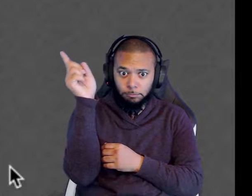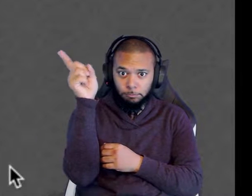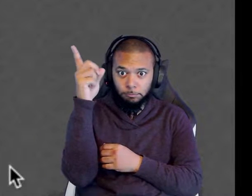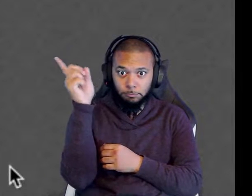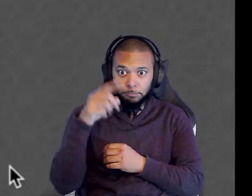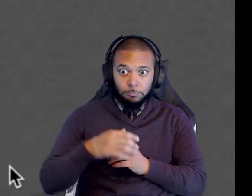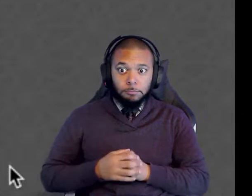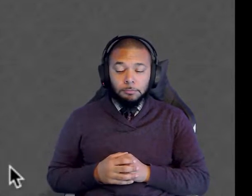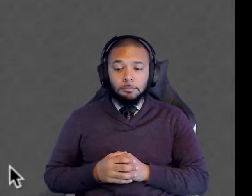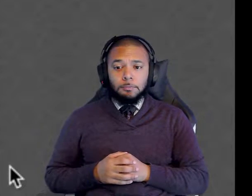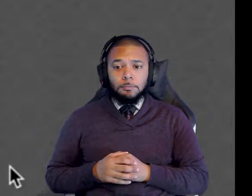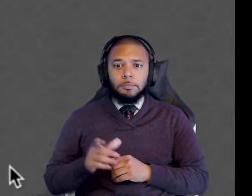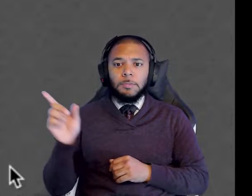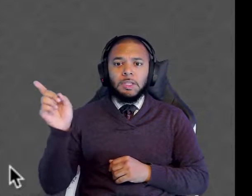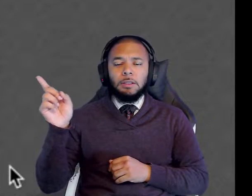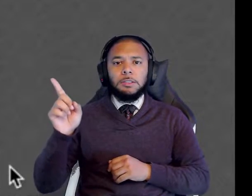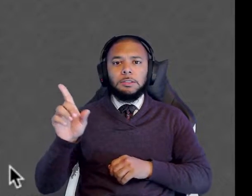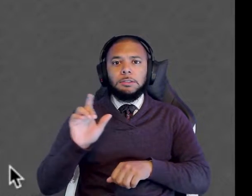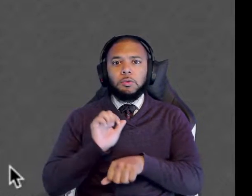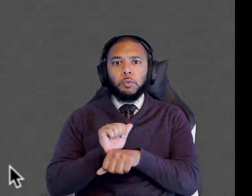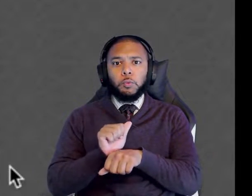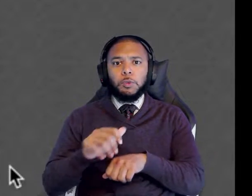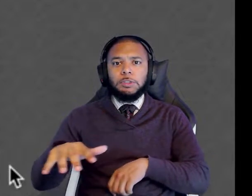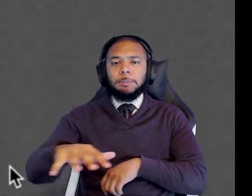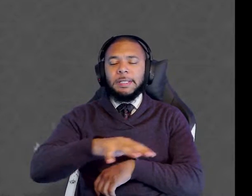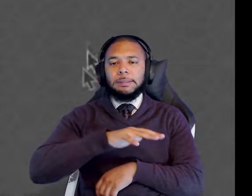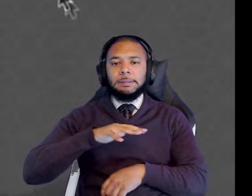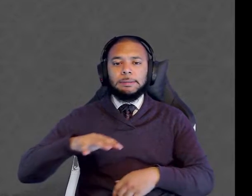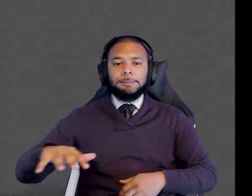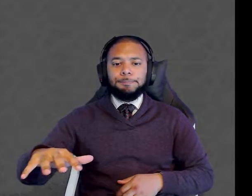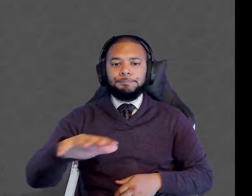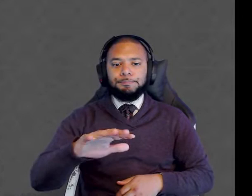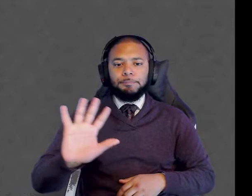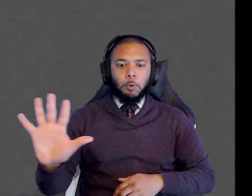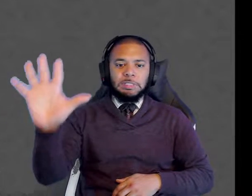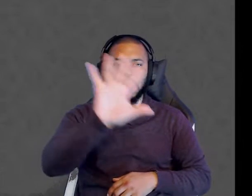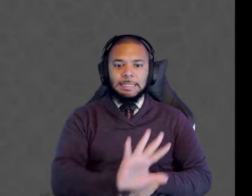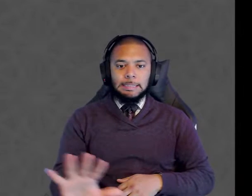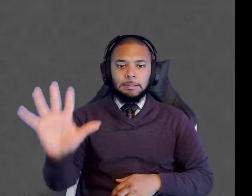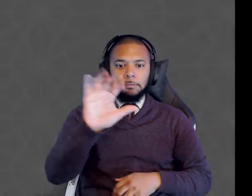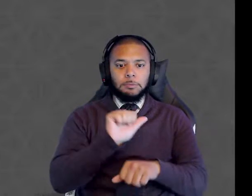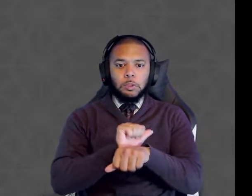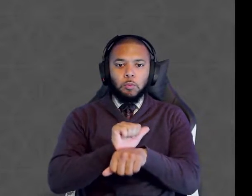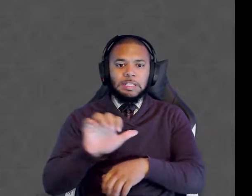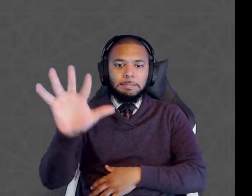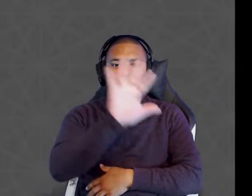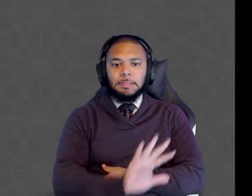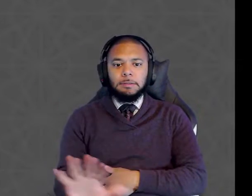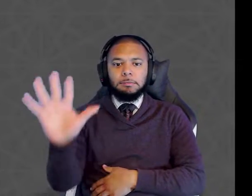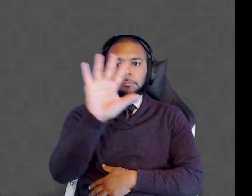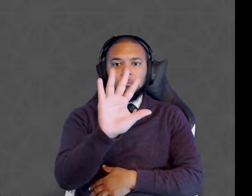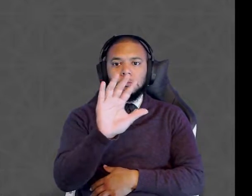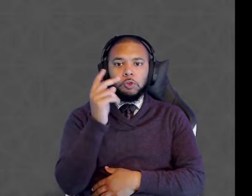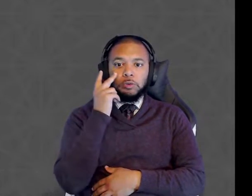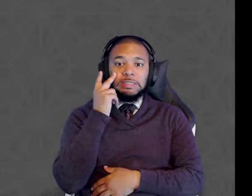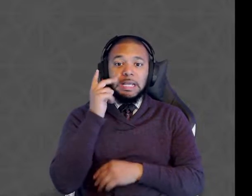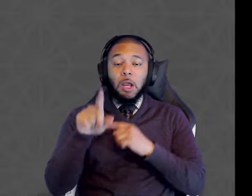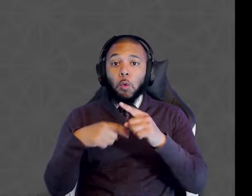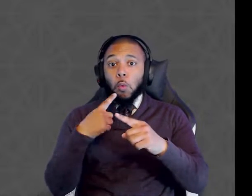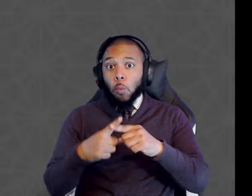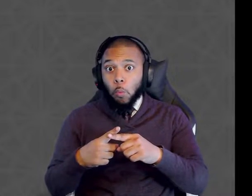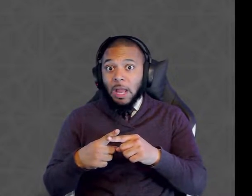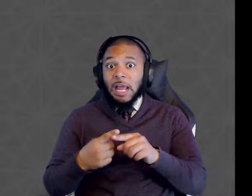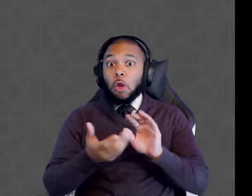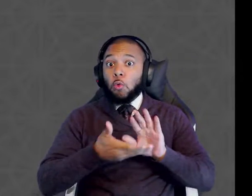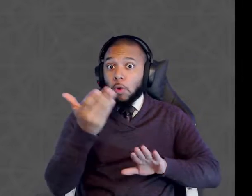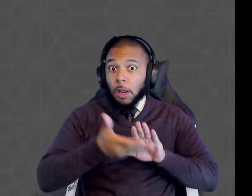example of the kind of workspace we're going to be doing. You'll see up here we have a when run block,